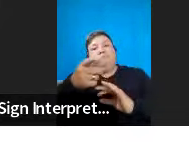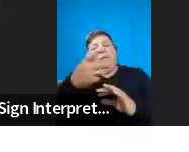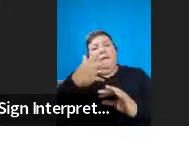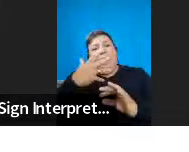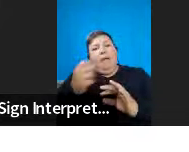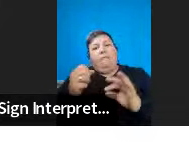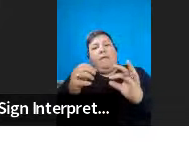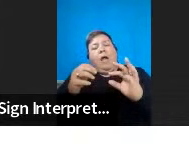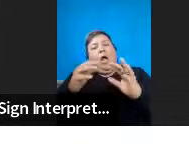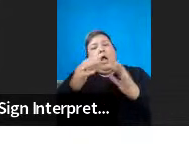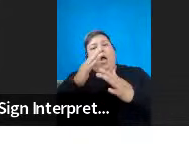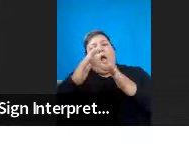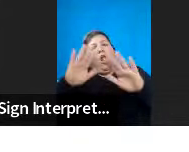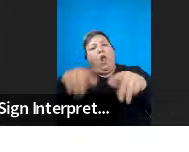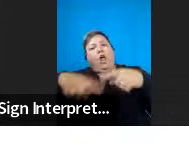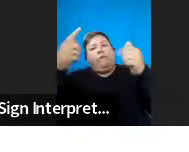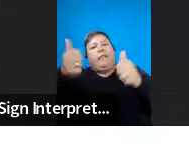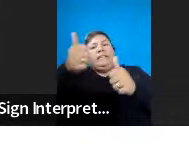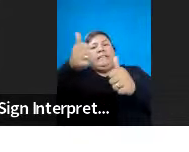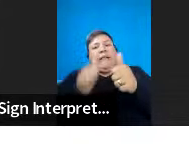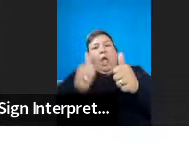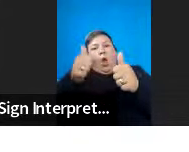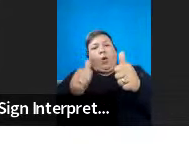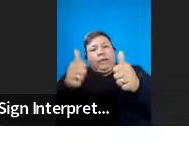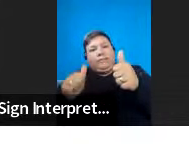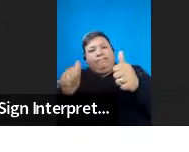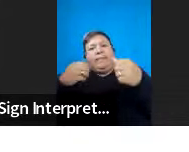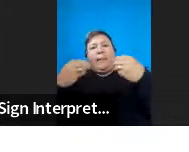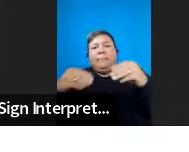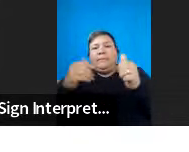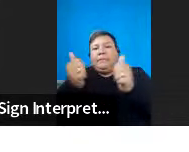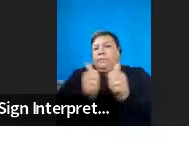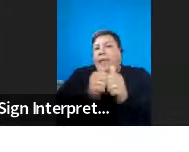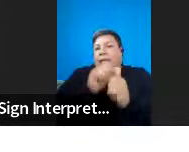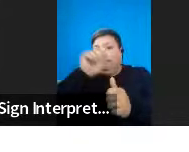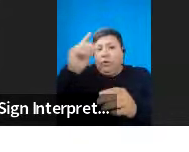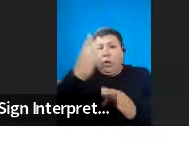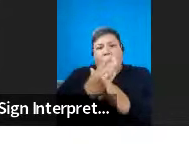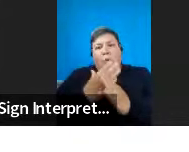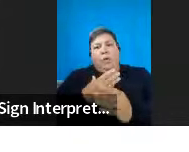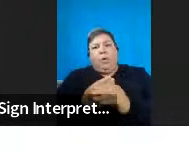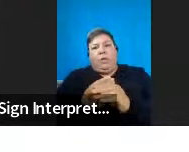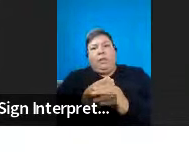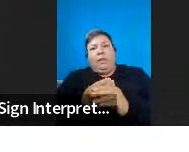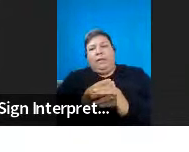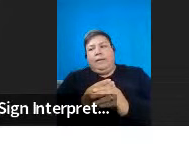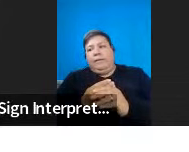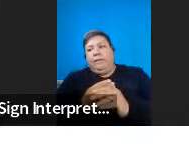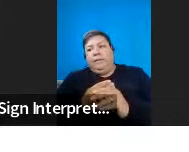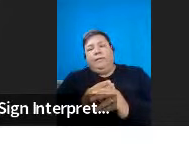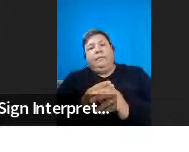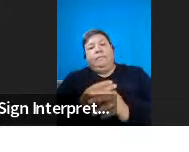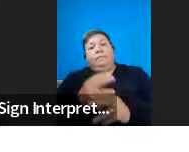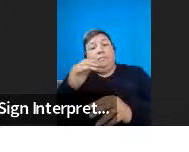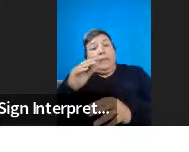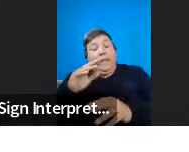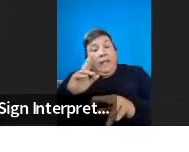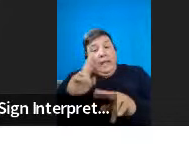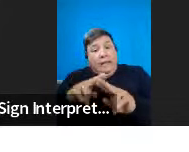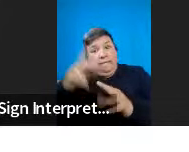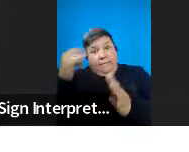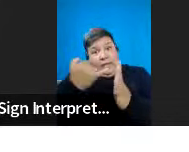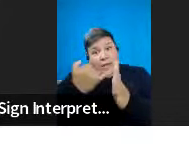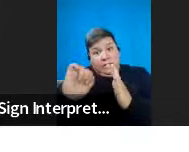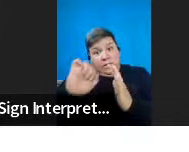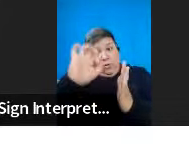other stakeholders or business partners that you work with. Do you secure their information? So if they cancel the contract that they